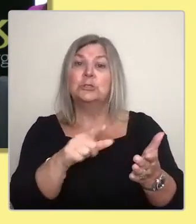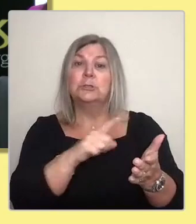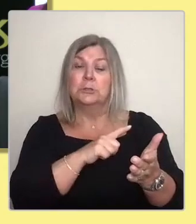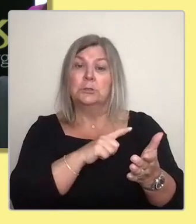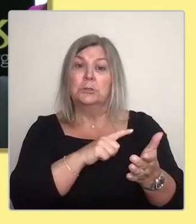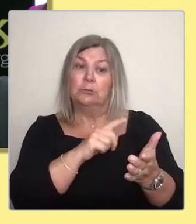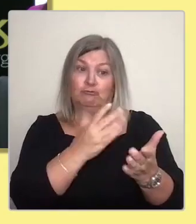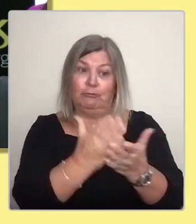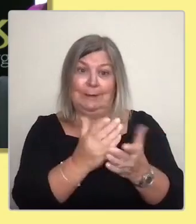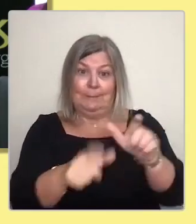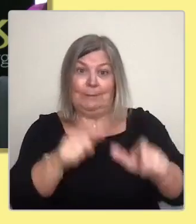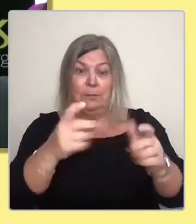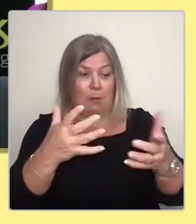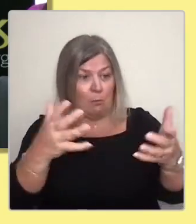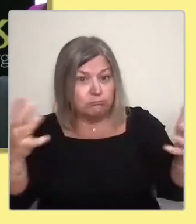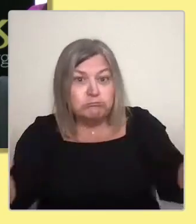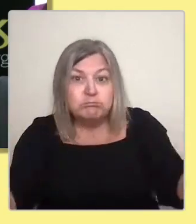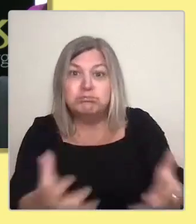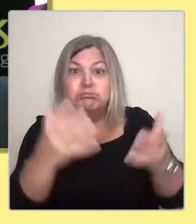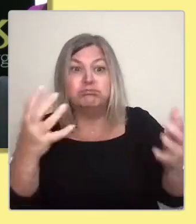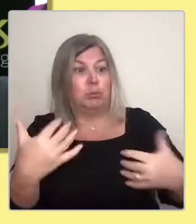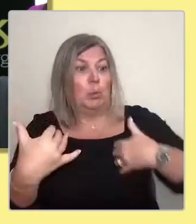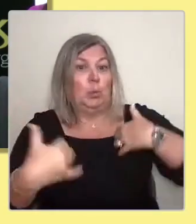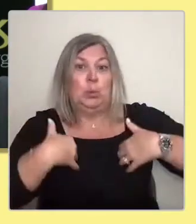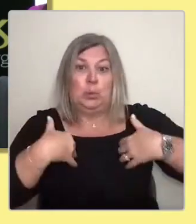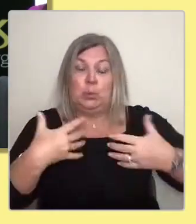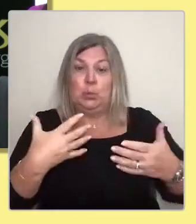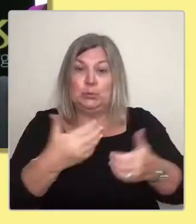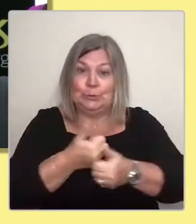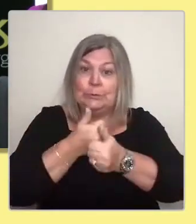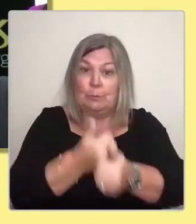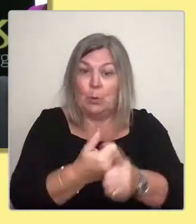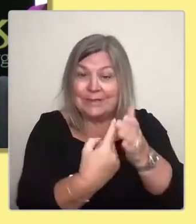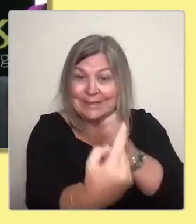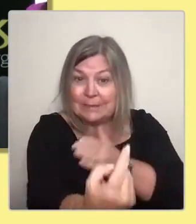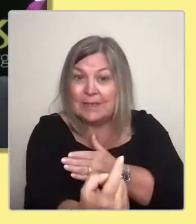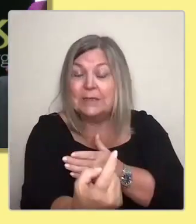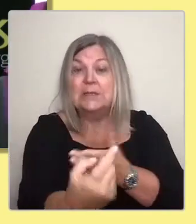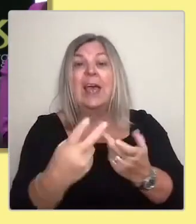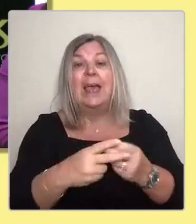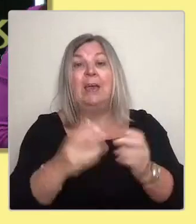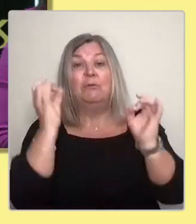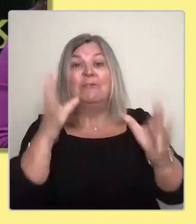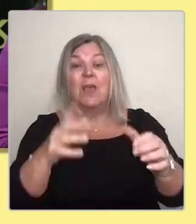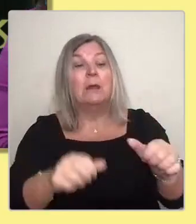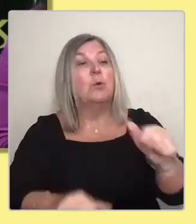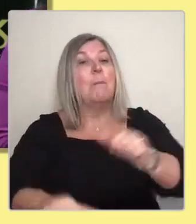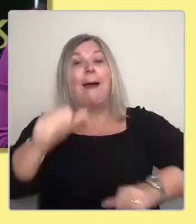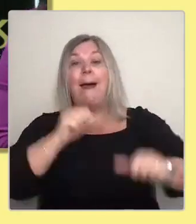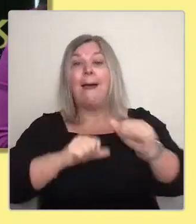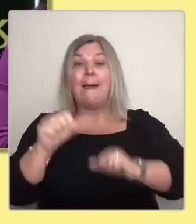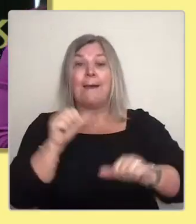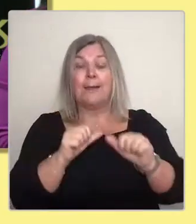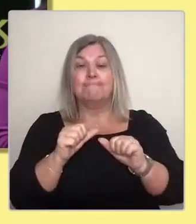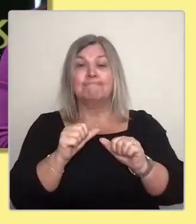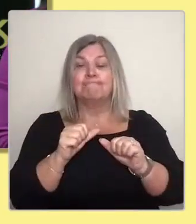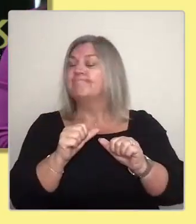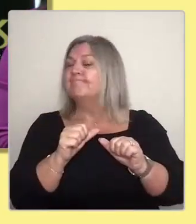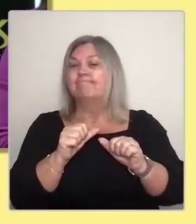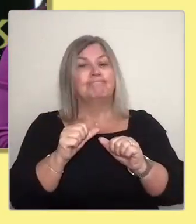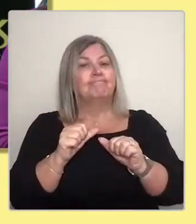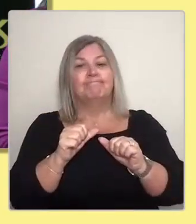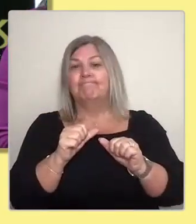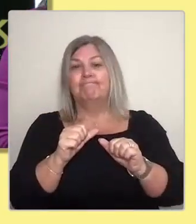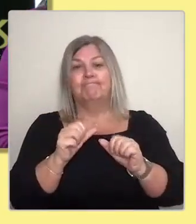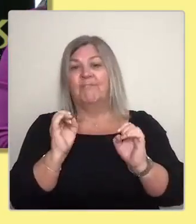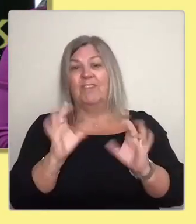that we have it. And if we move away from that progressive agenda, if we roll back from that progressive agenda, my real concern, forget about